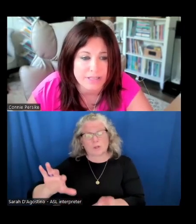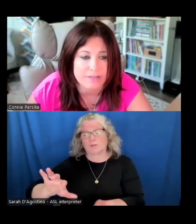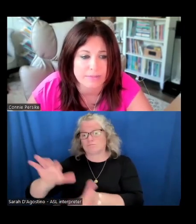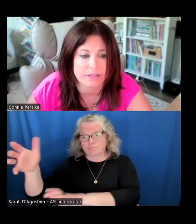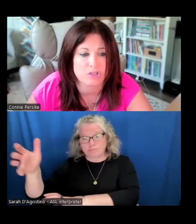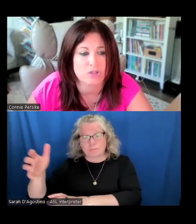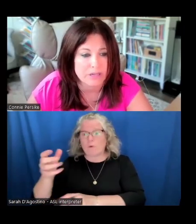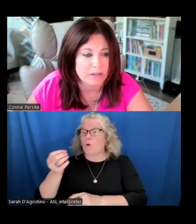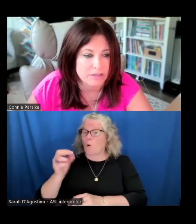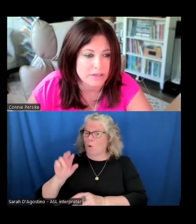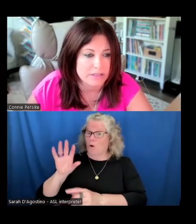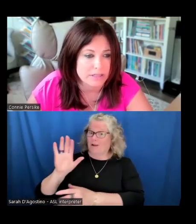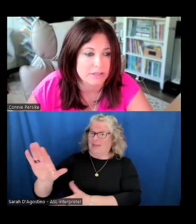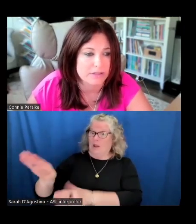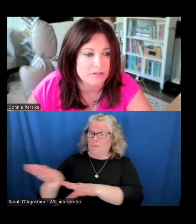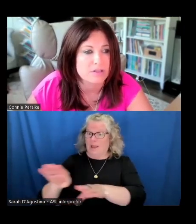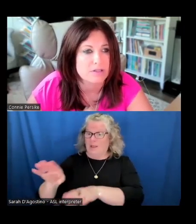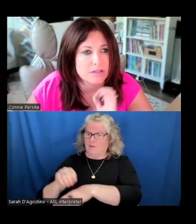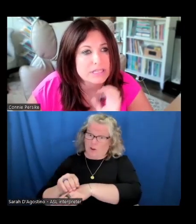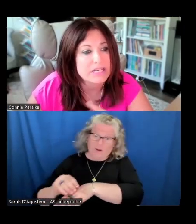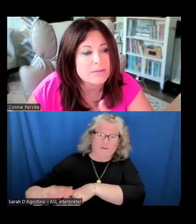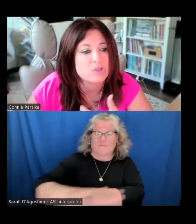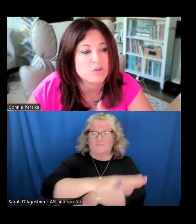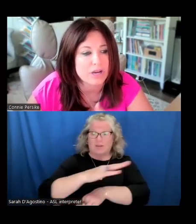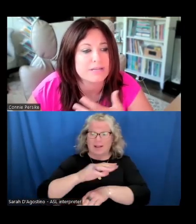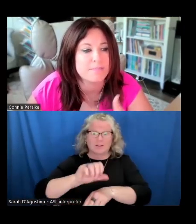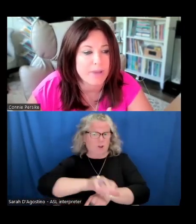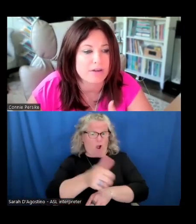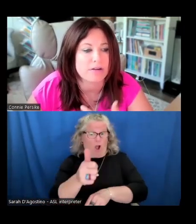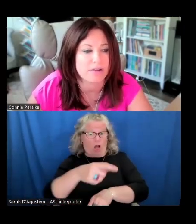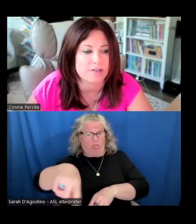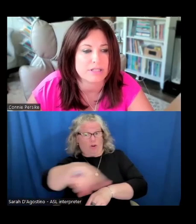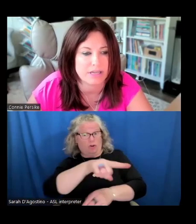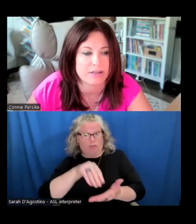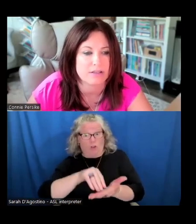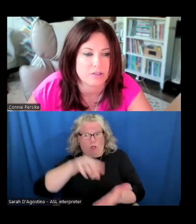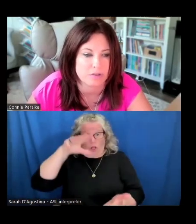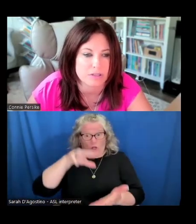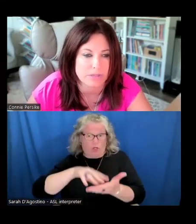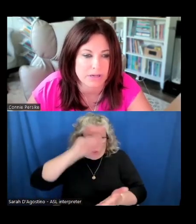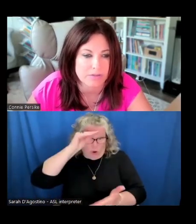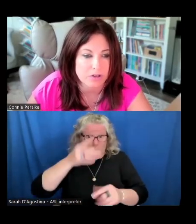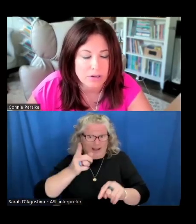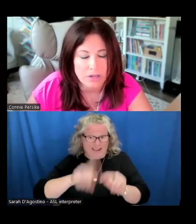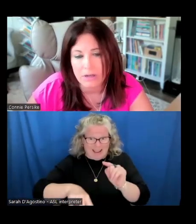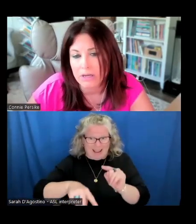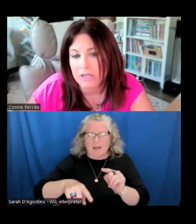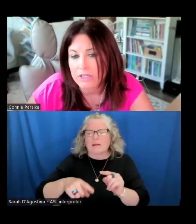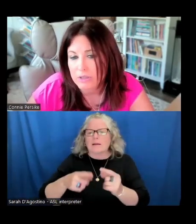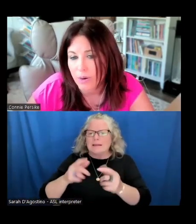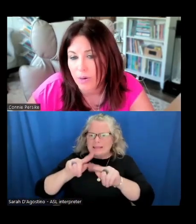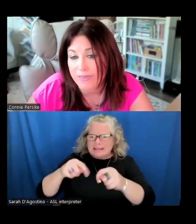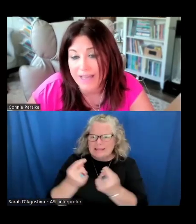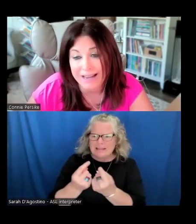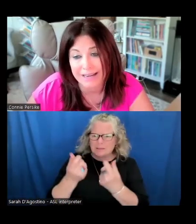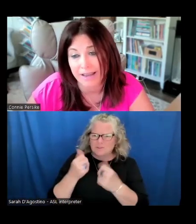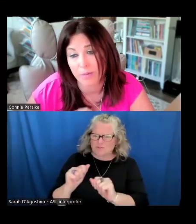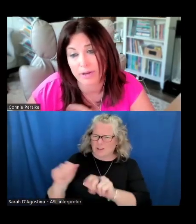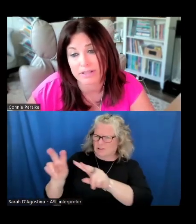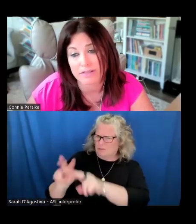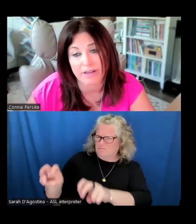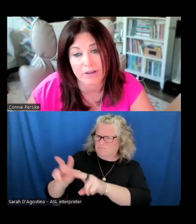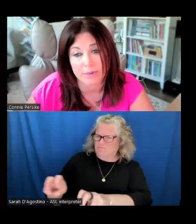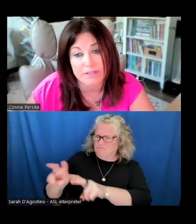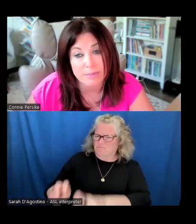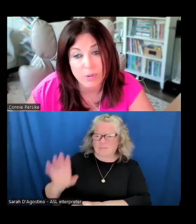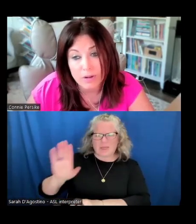good assessment should be conducted if the team is trying to better understand the student's behavior. So that can help